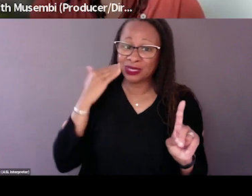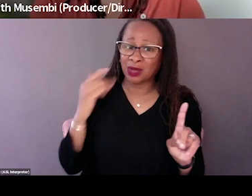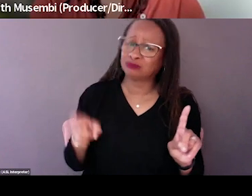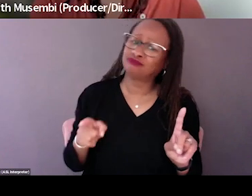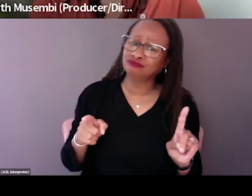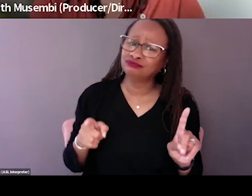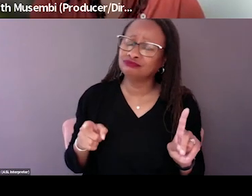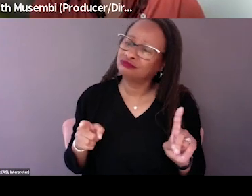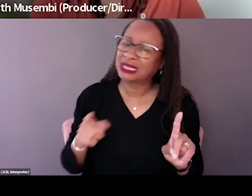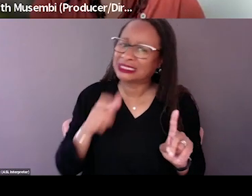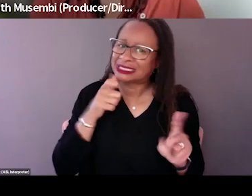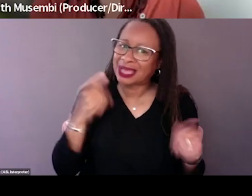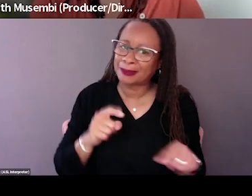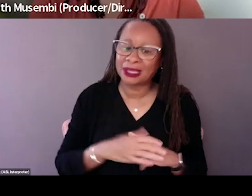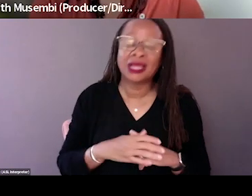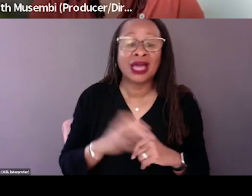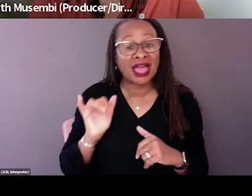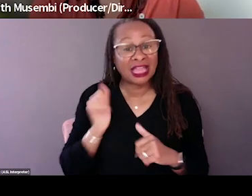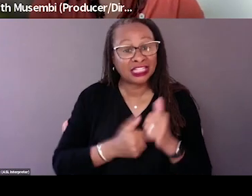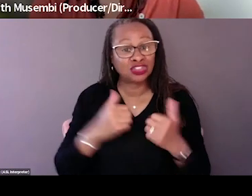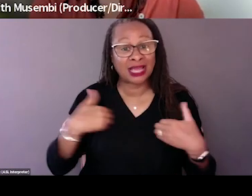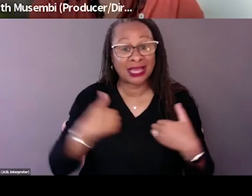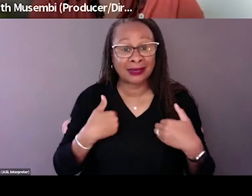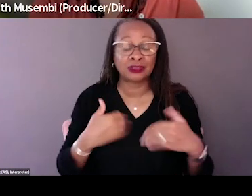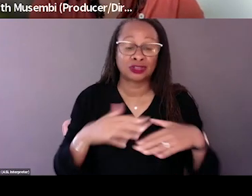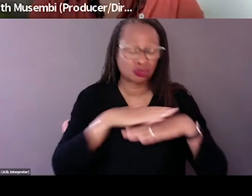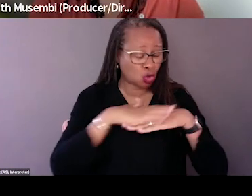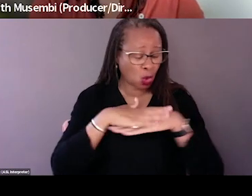ours are nuanced, and there are phenomenal female leaders out there.